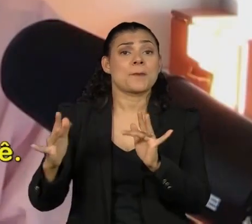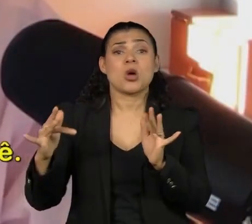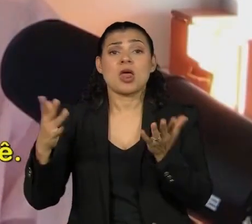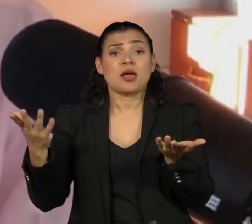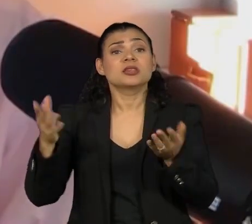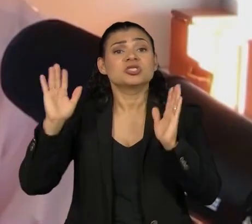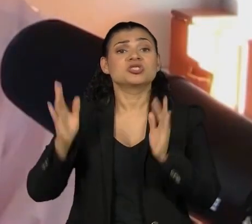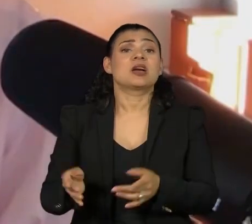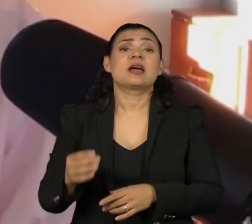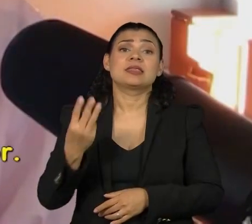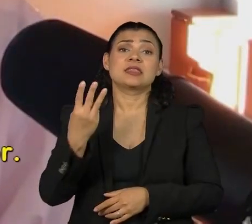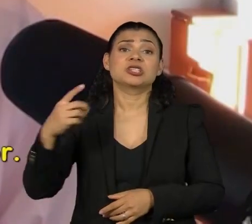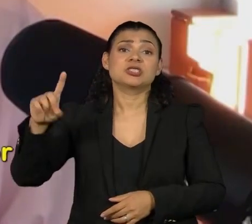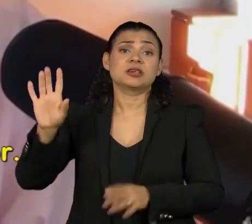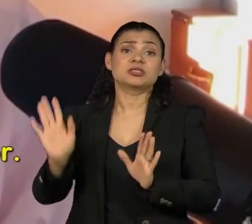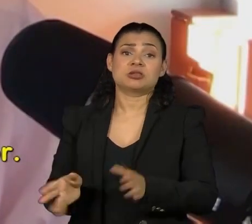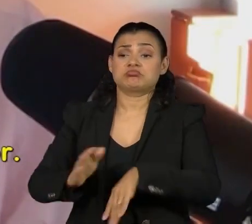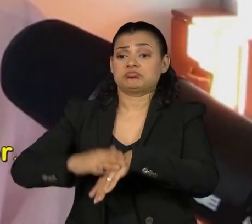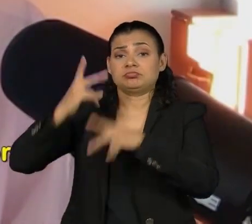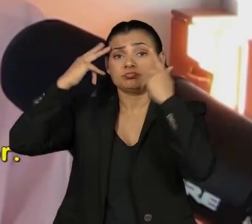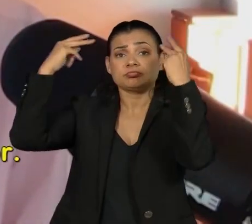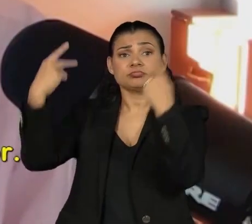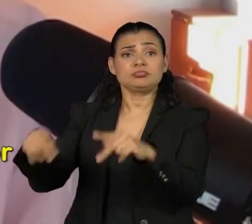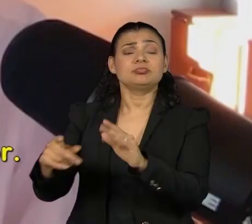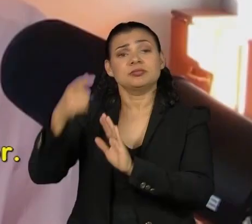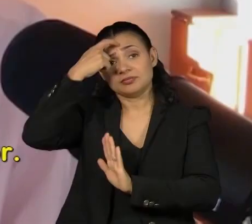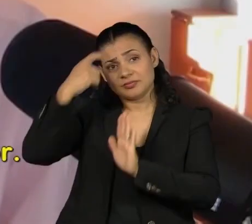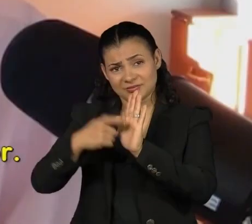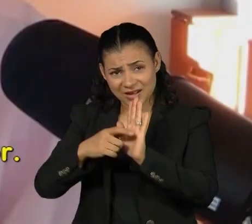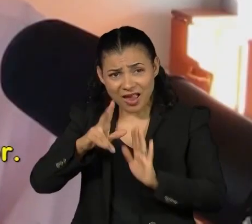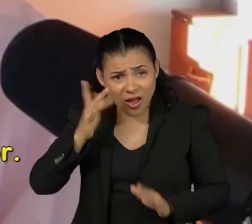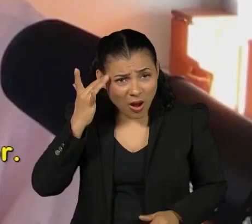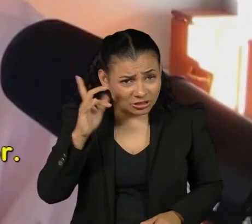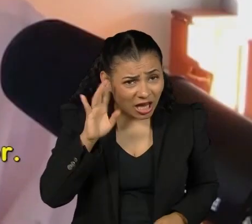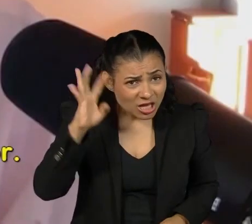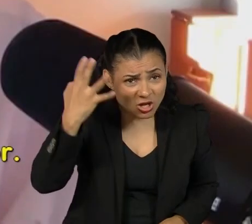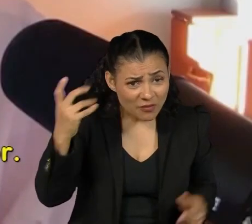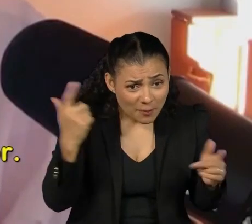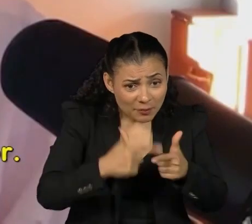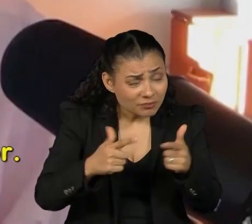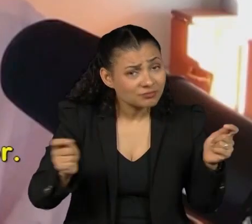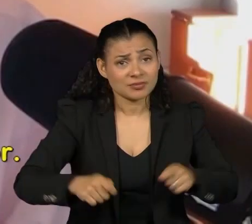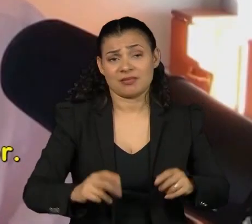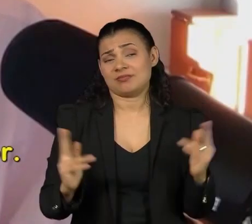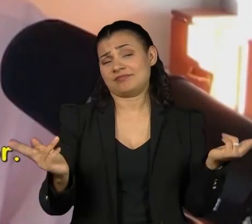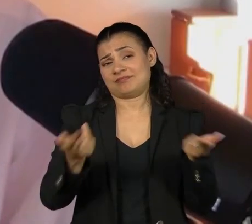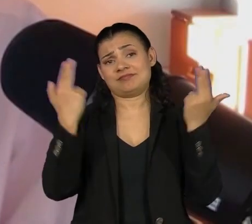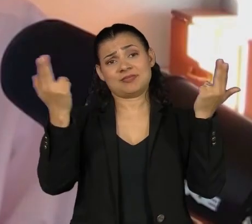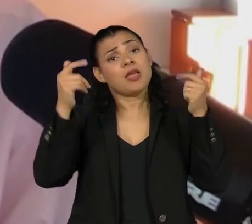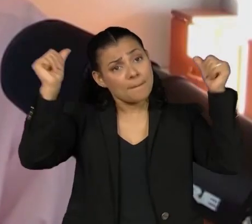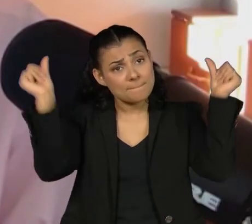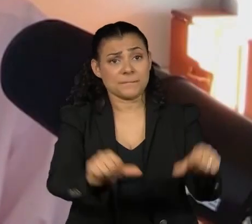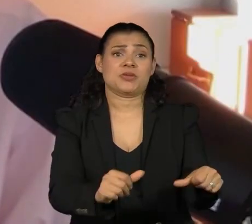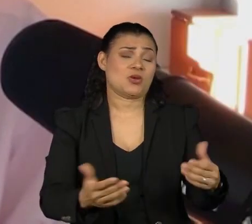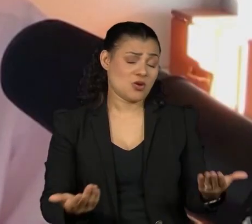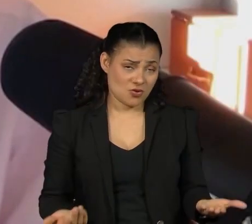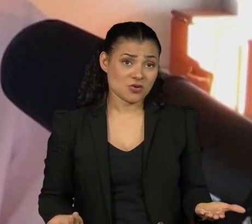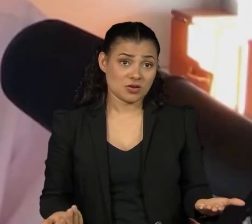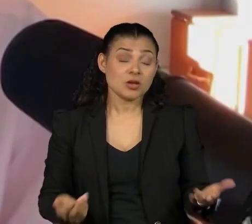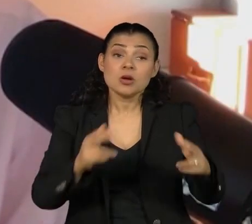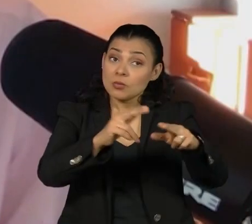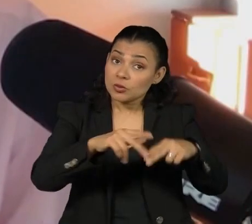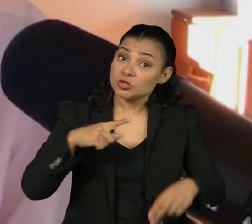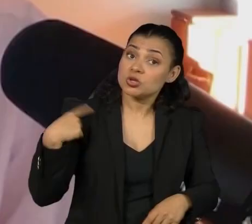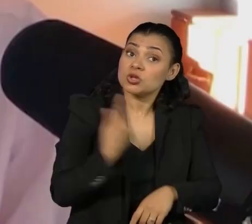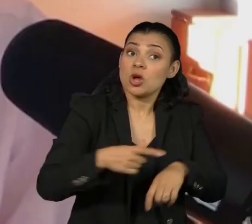you. I don't think this is solving the problem. I think this is making it a lot worse. So we have